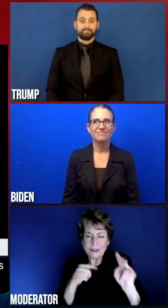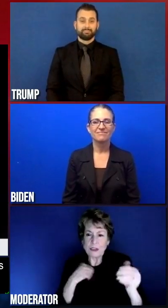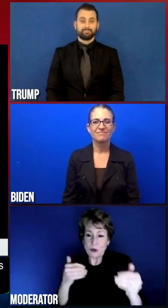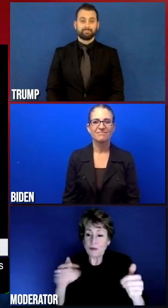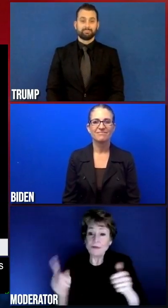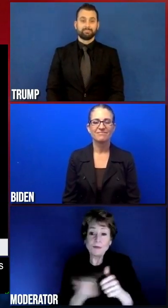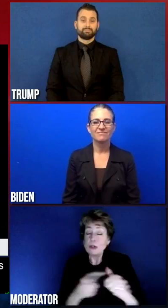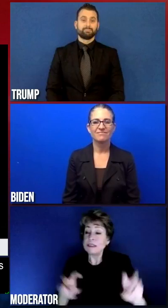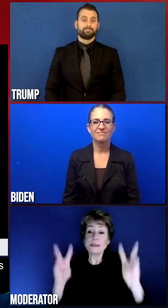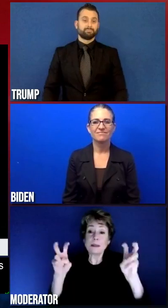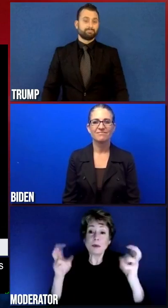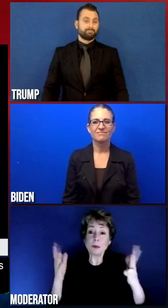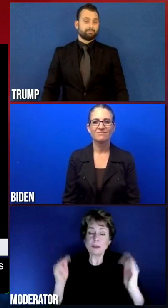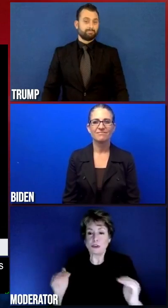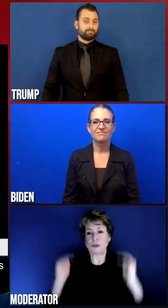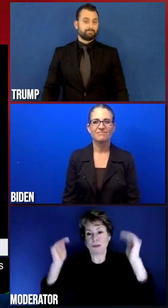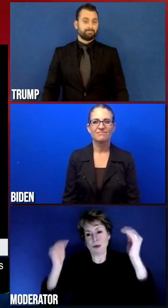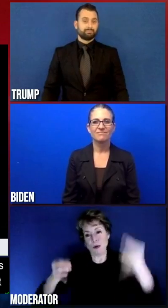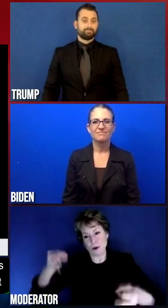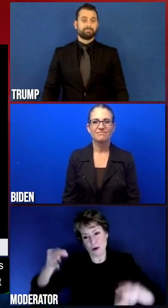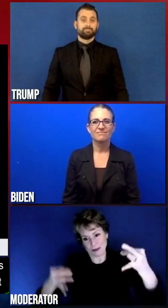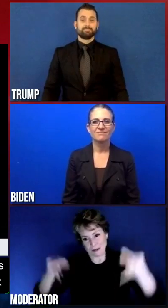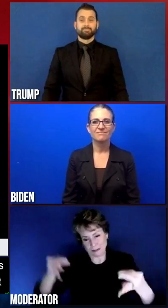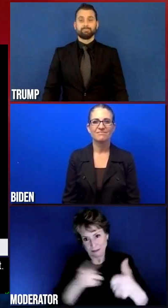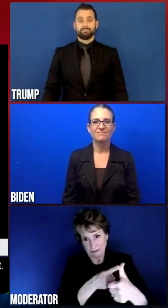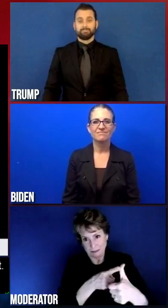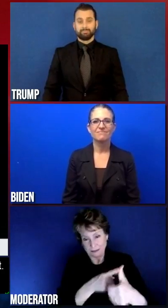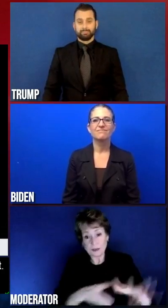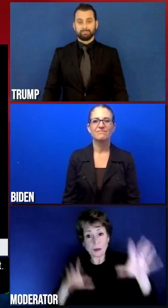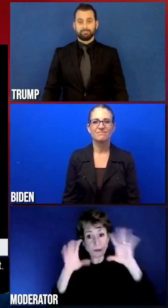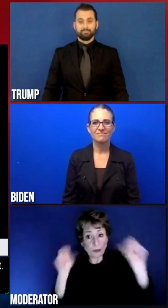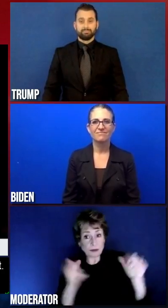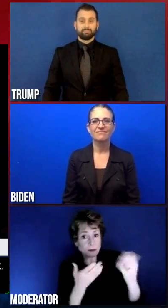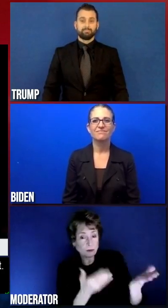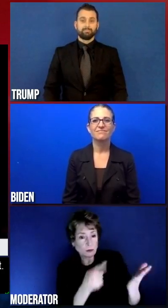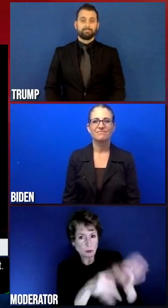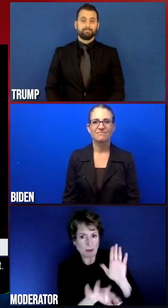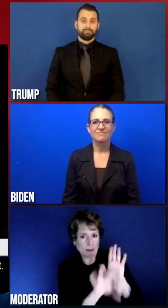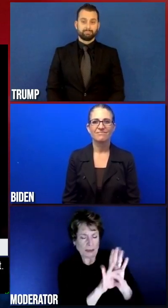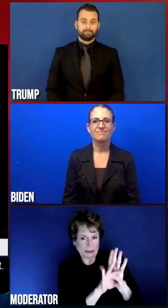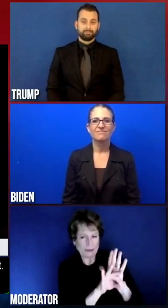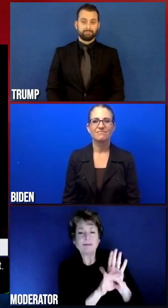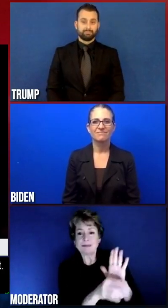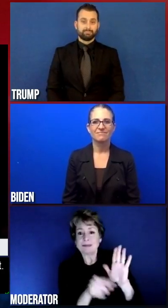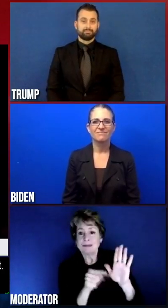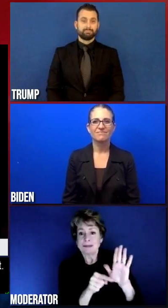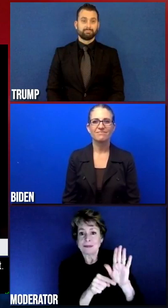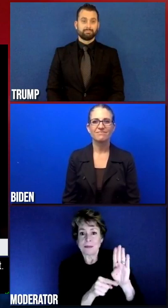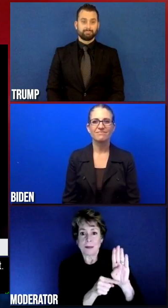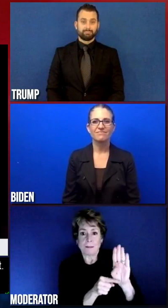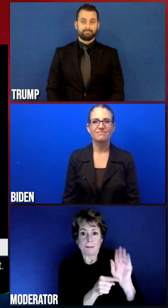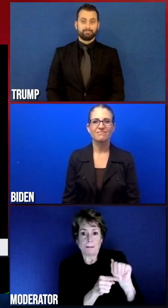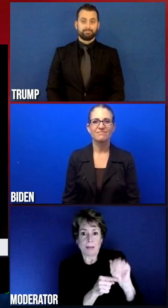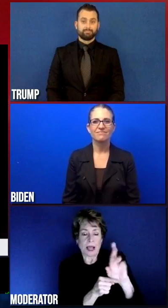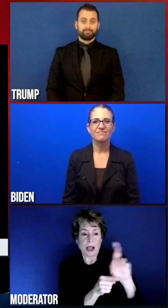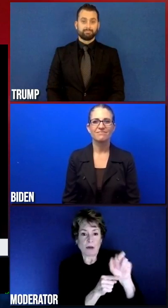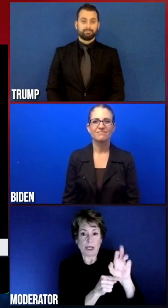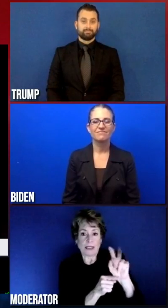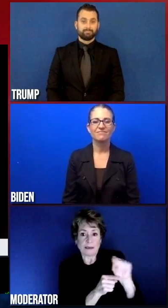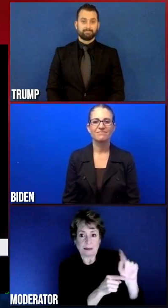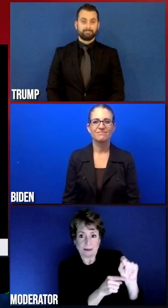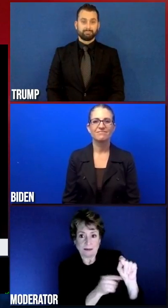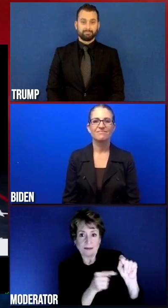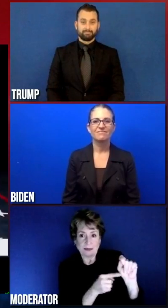President Trump, you nominated Amy Coney Barrett over the weekend to succeed the late Ruth Bader Ginsburg on